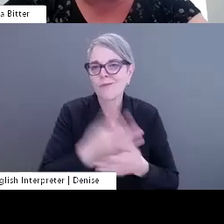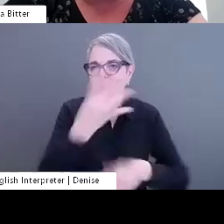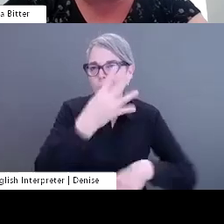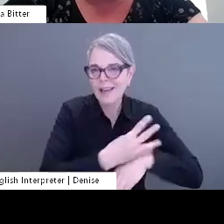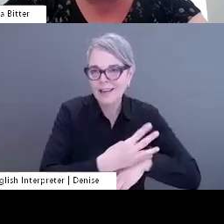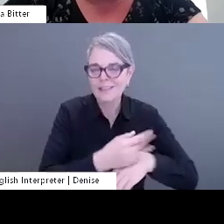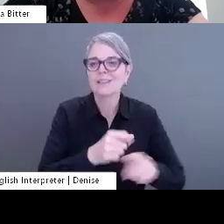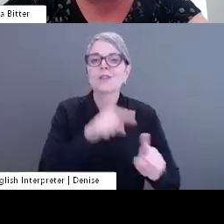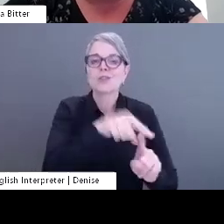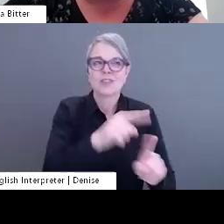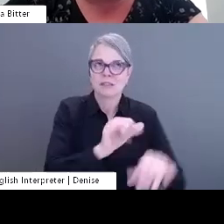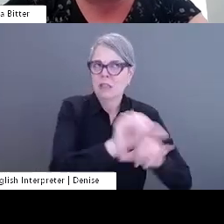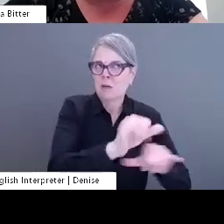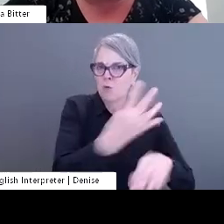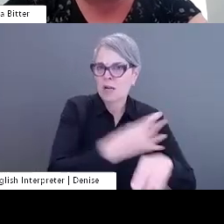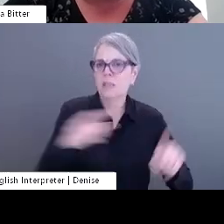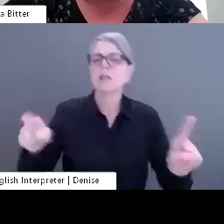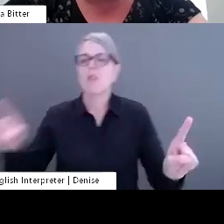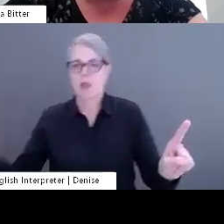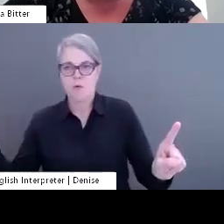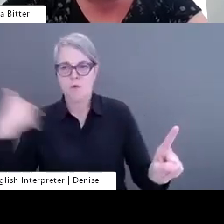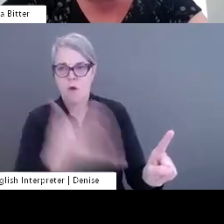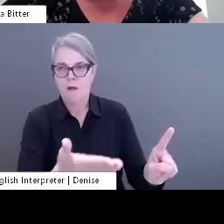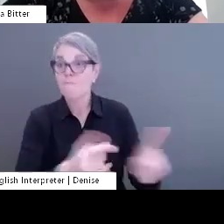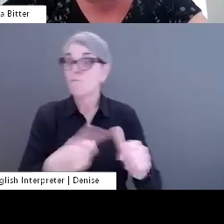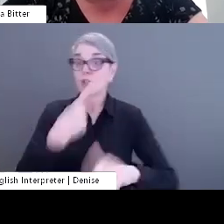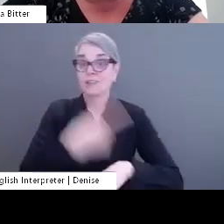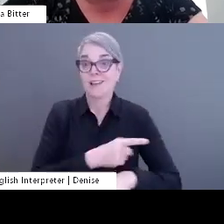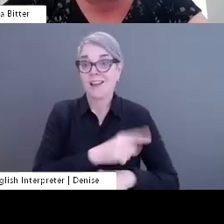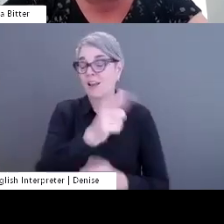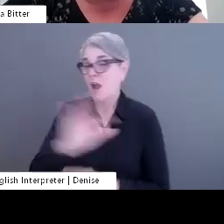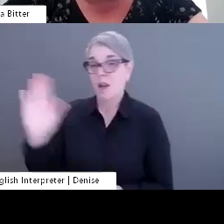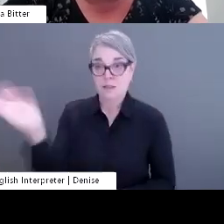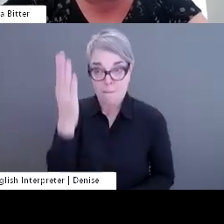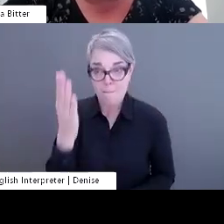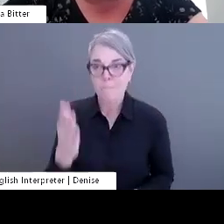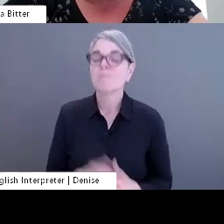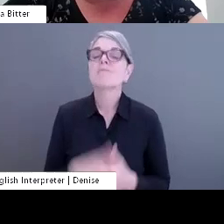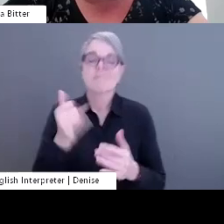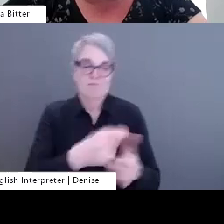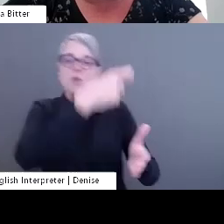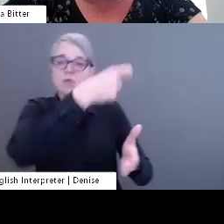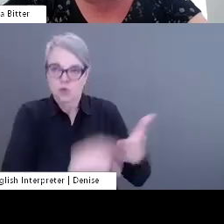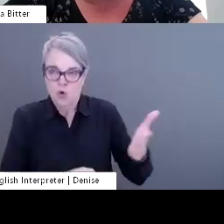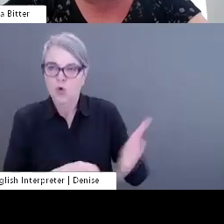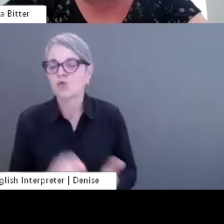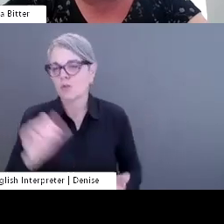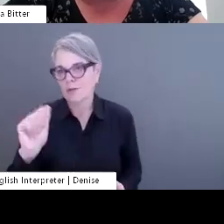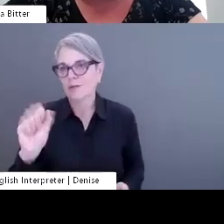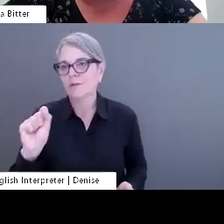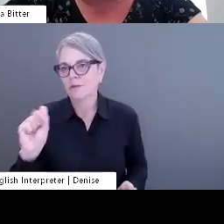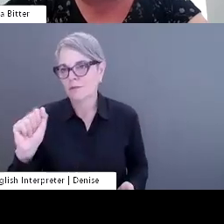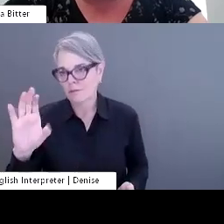Donald had come home. That first day she slapped him. So this time she's charged with assault and transported to the hospital due to